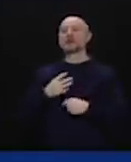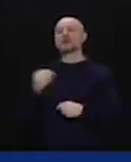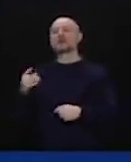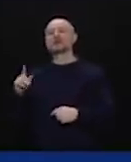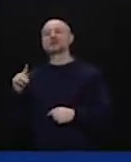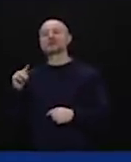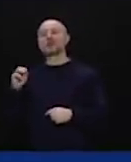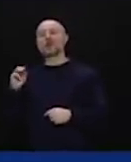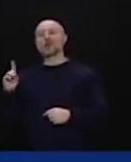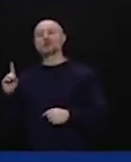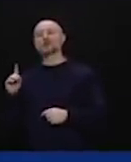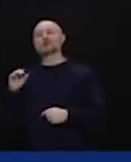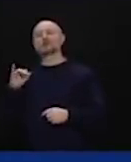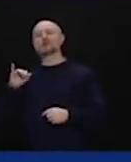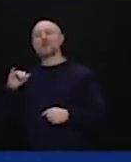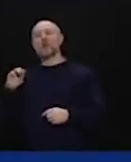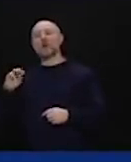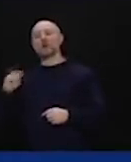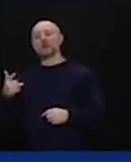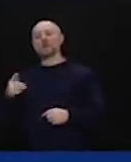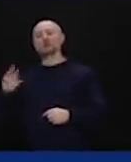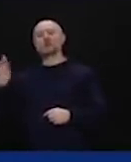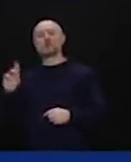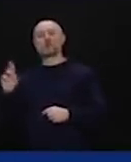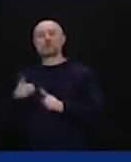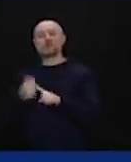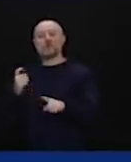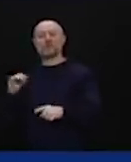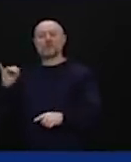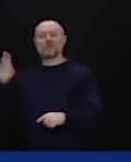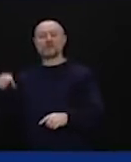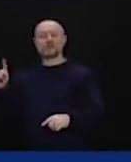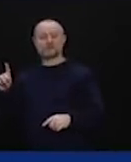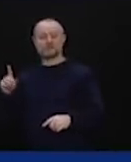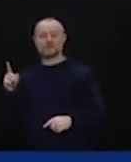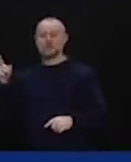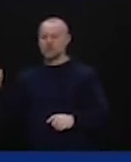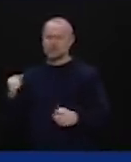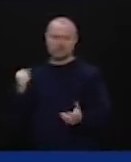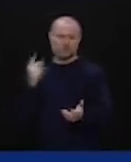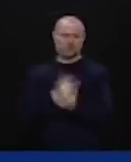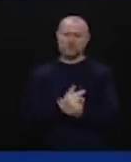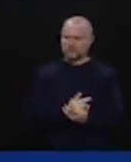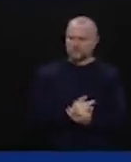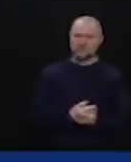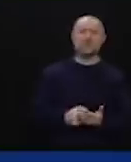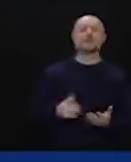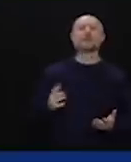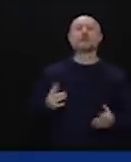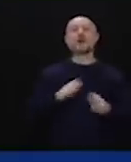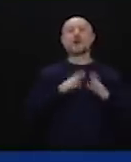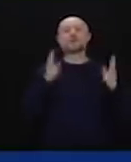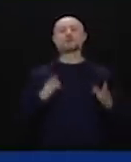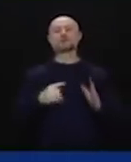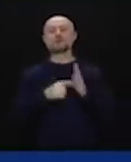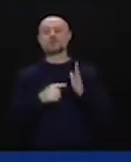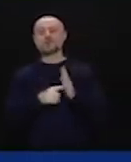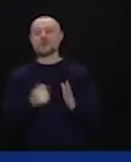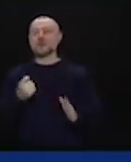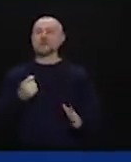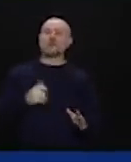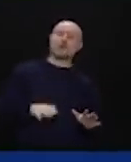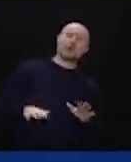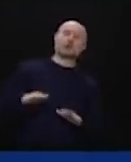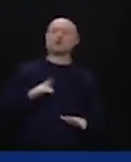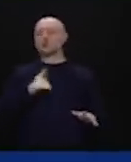a Republican from Indiana, passed with a significant bipartisan vote. The House couldn't quite figure out what to do, but now they have,